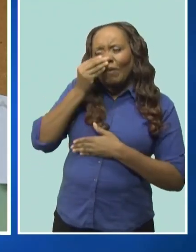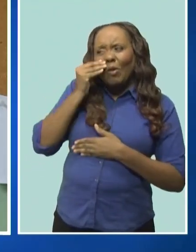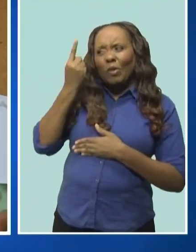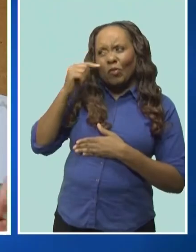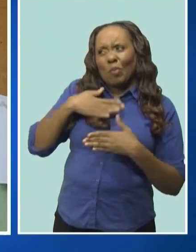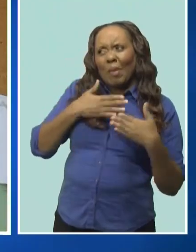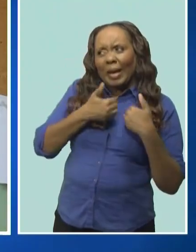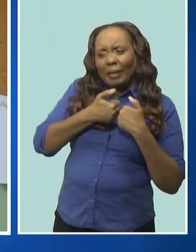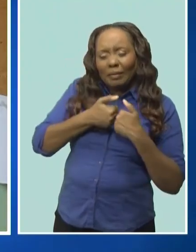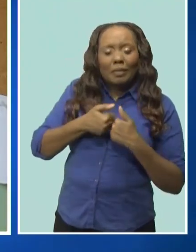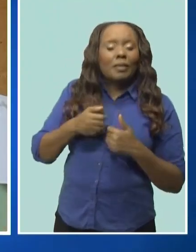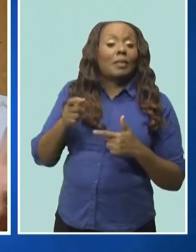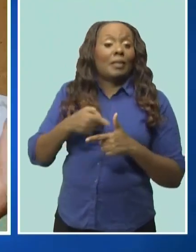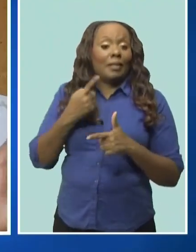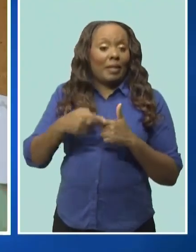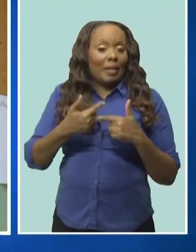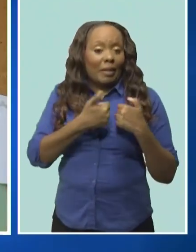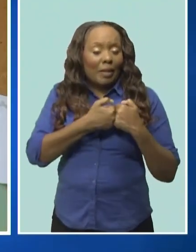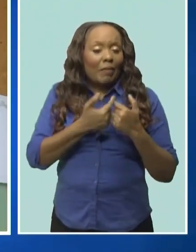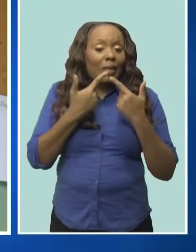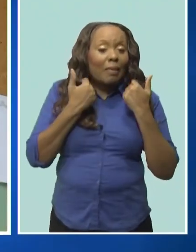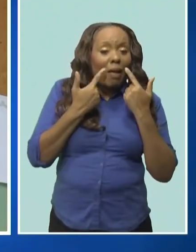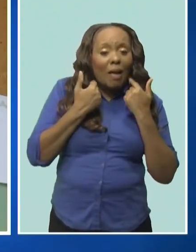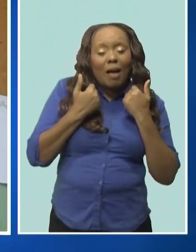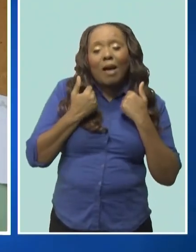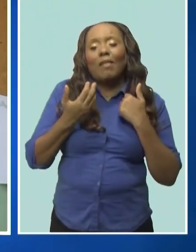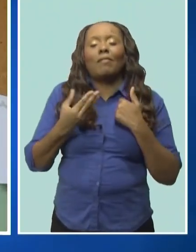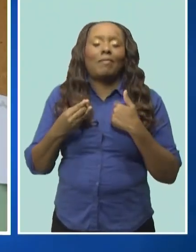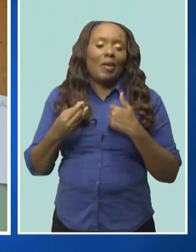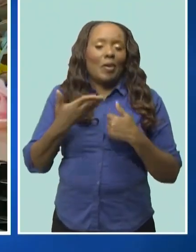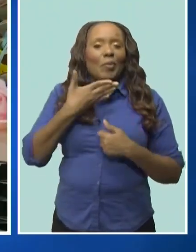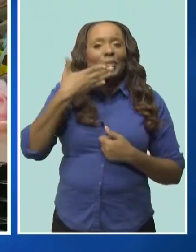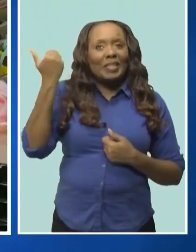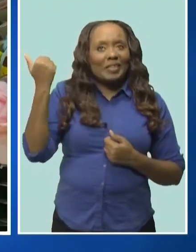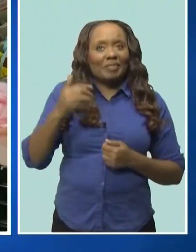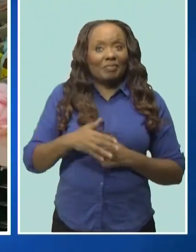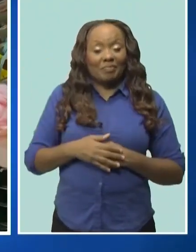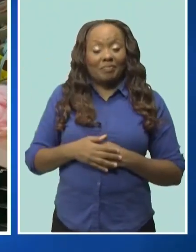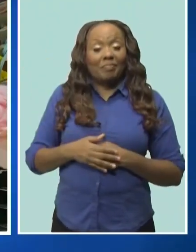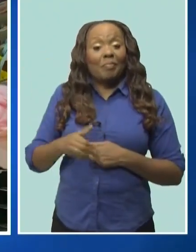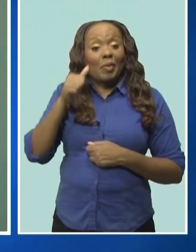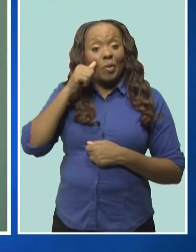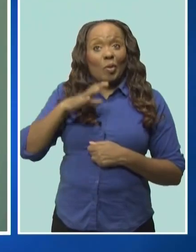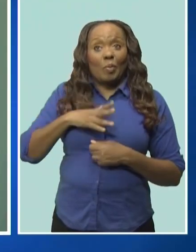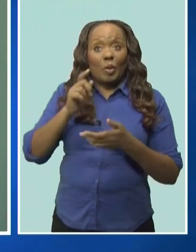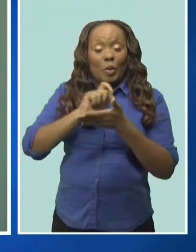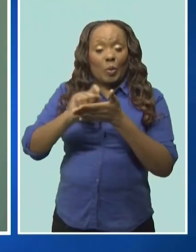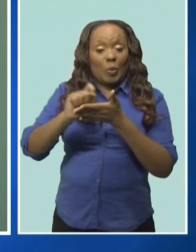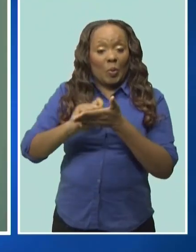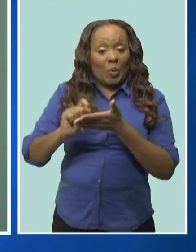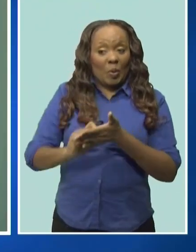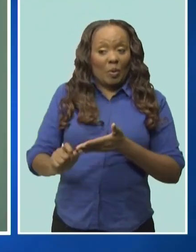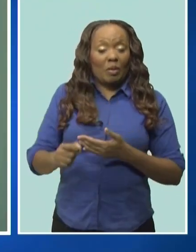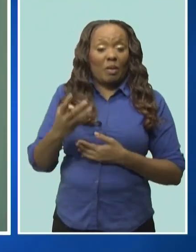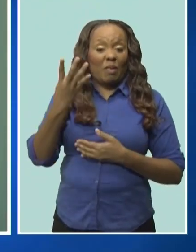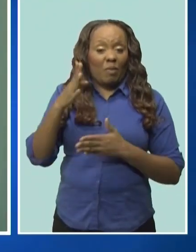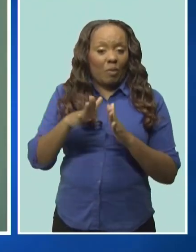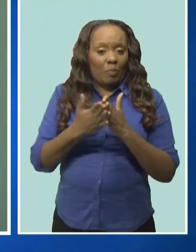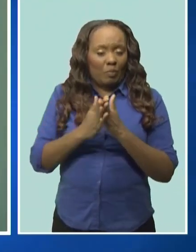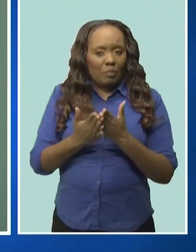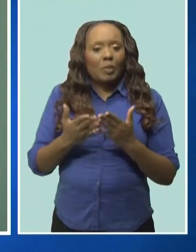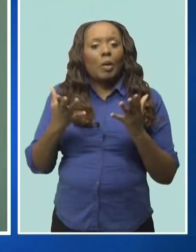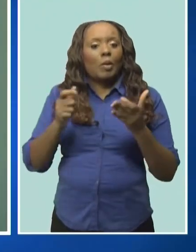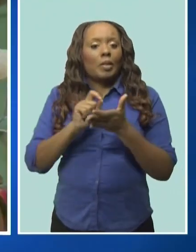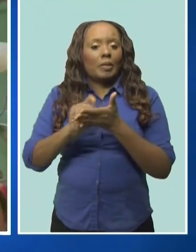she will laugh and they make up. The author of 4 books, Miss Newland says she wants to concentrate on completing another